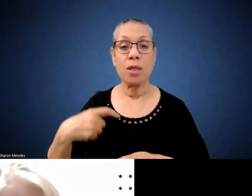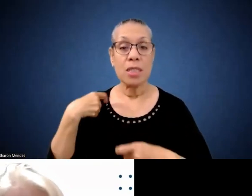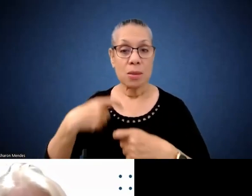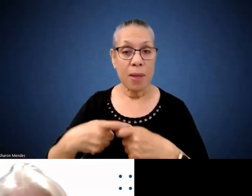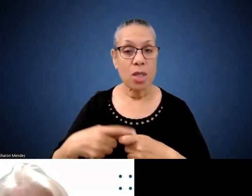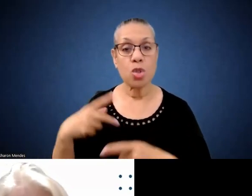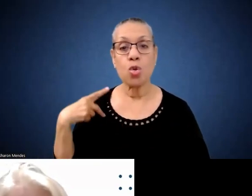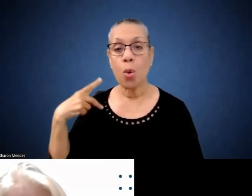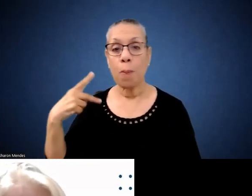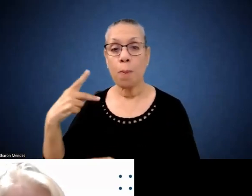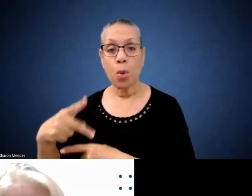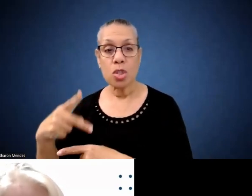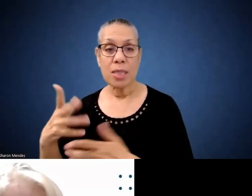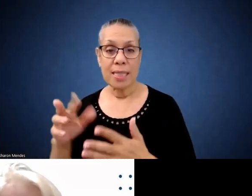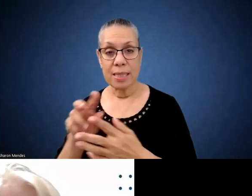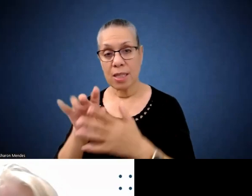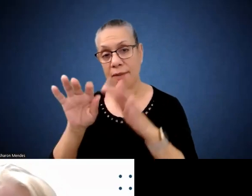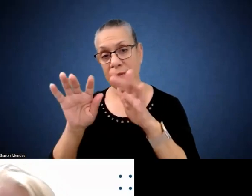would really appreciate it.